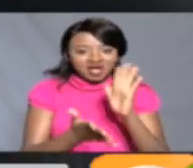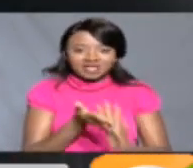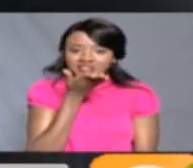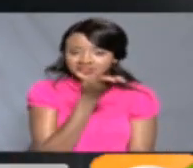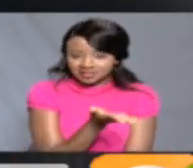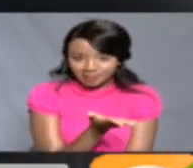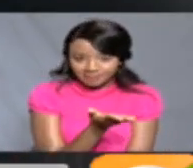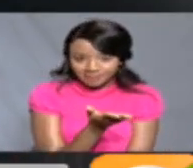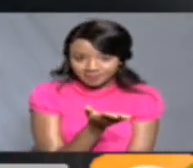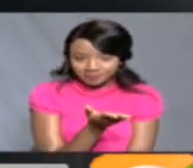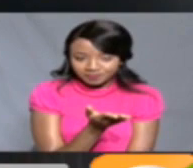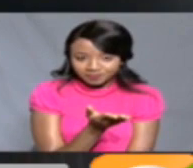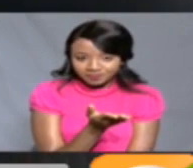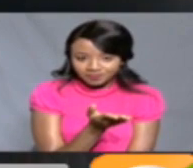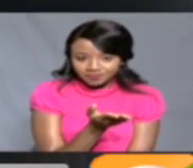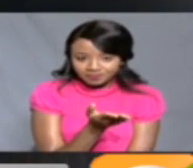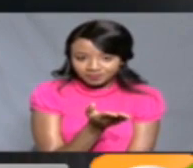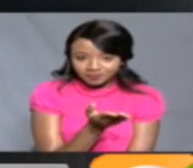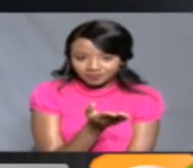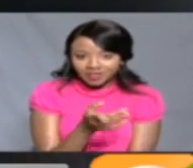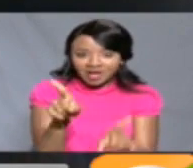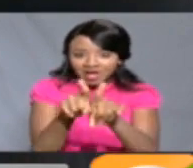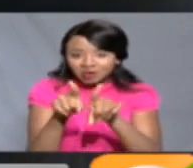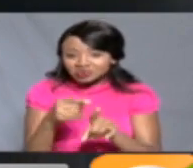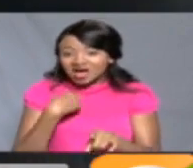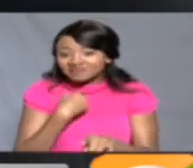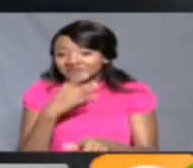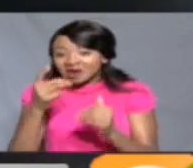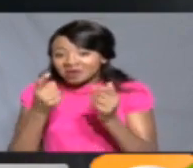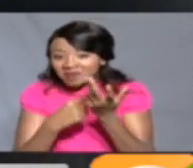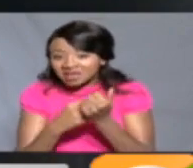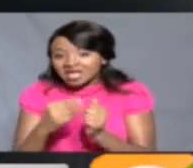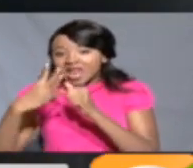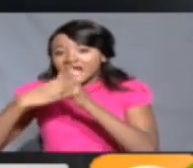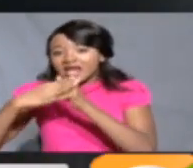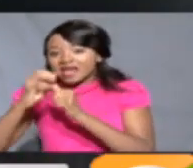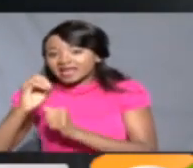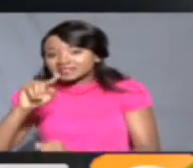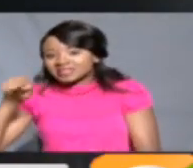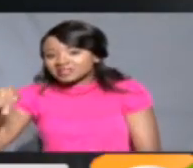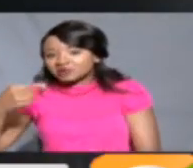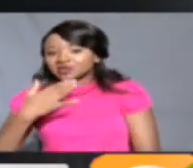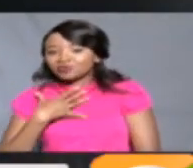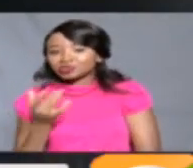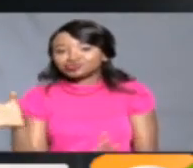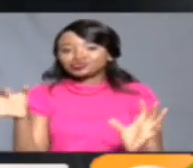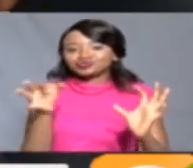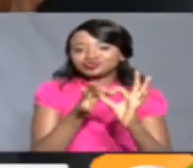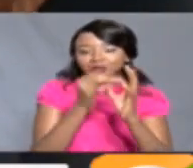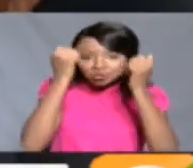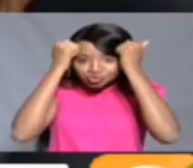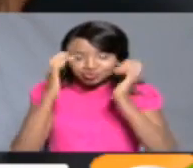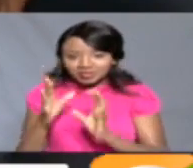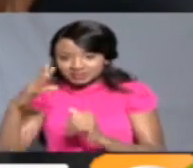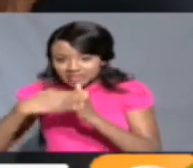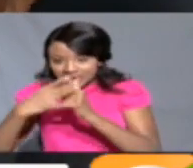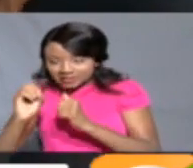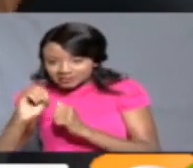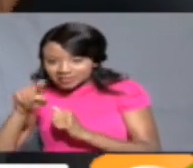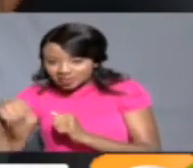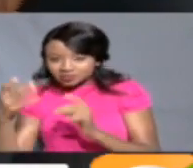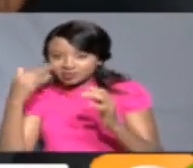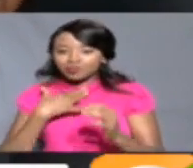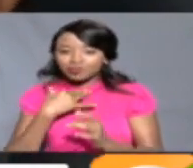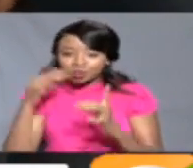And there are only 90,000 students wanting to come to university. That is 2/3